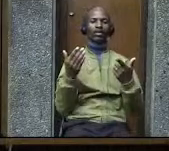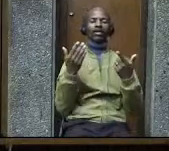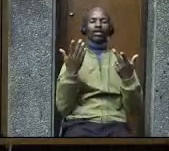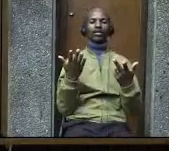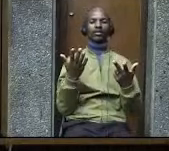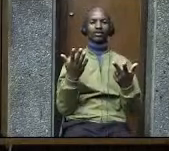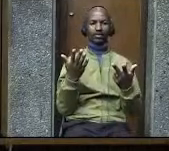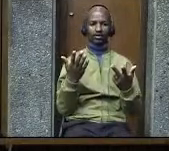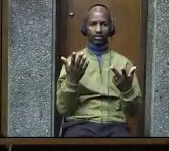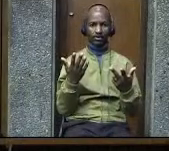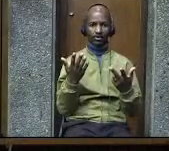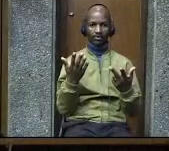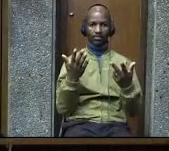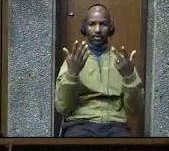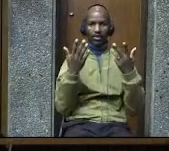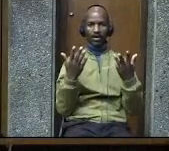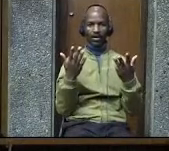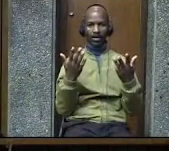1, 2, 3, 4, 5, 6, 7, 8.